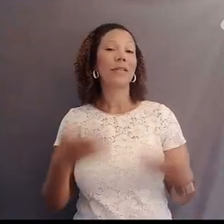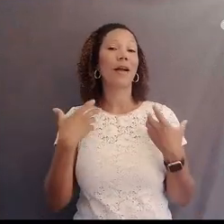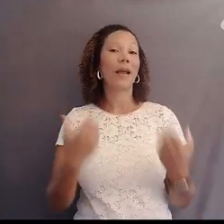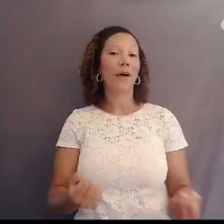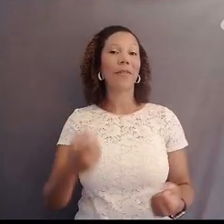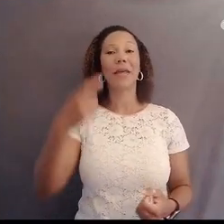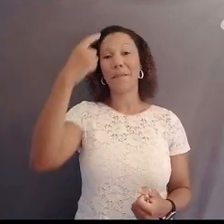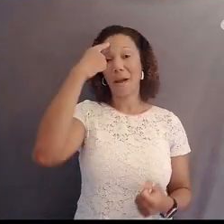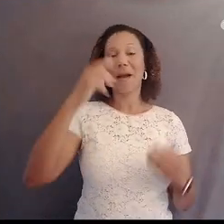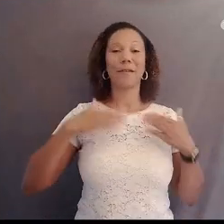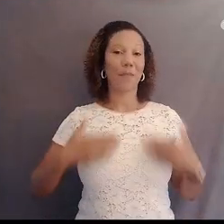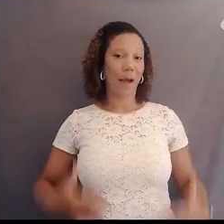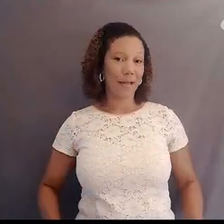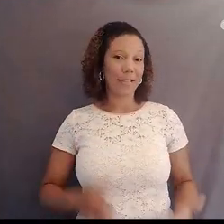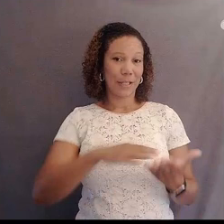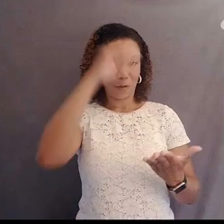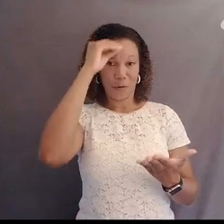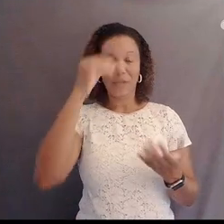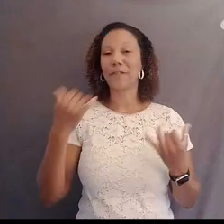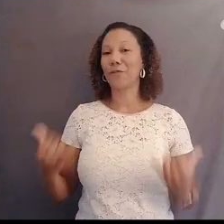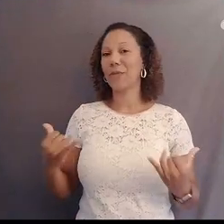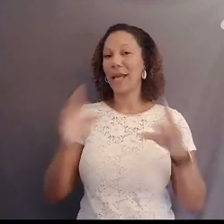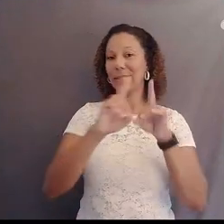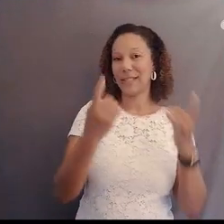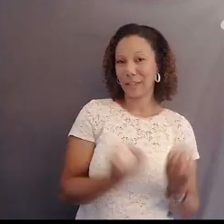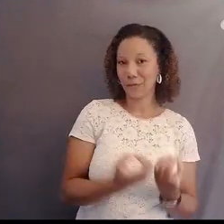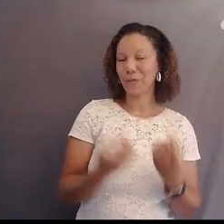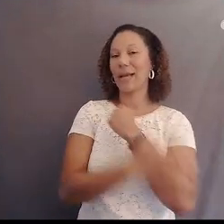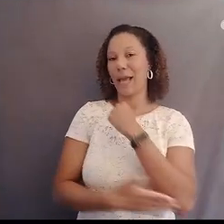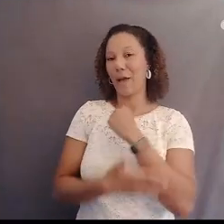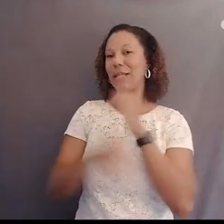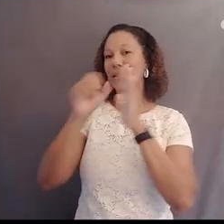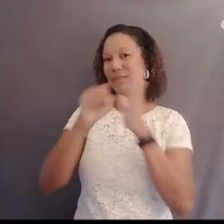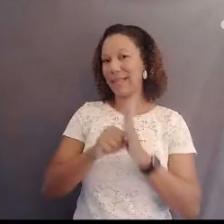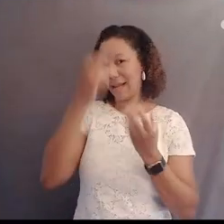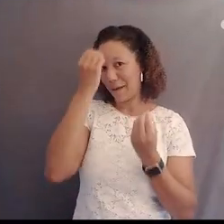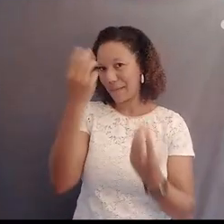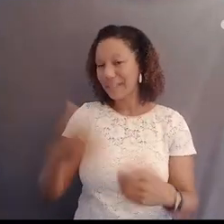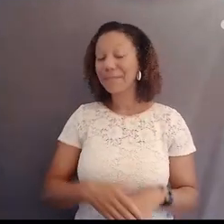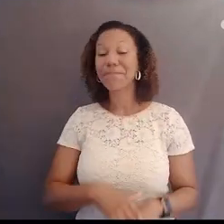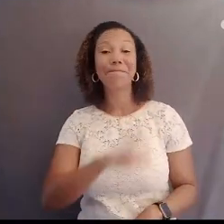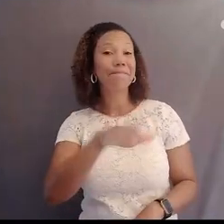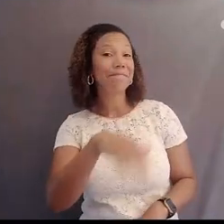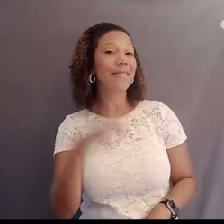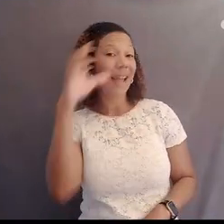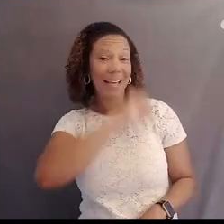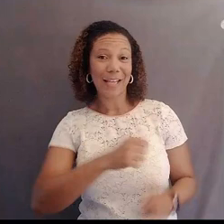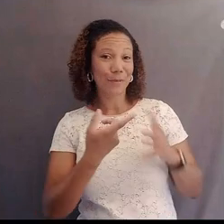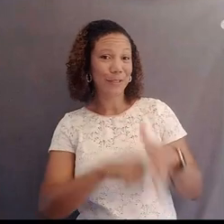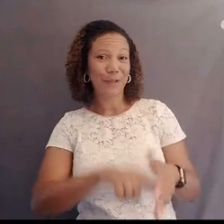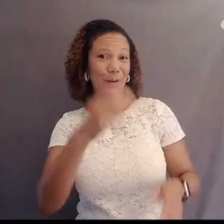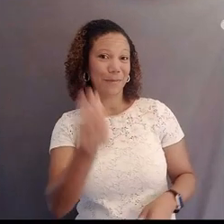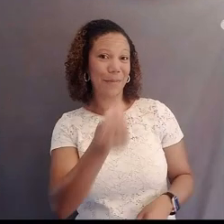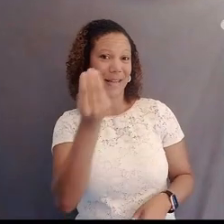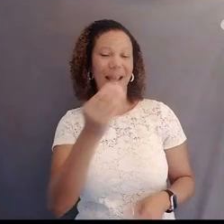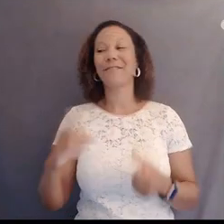is today's district, county, and state update. So, Sandeep, guess what starts on Monday? First day